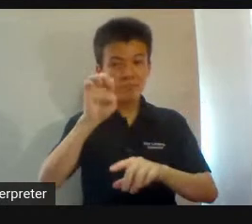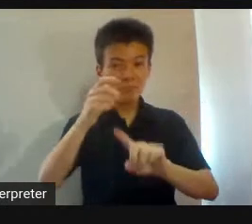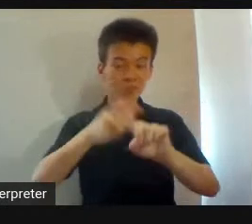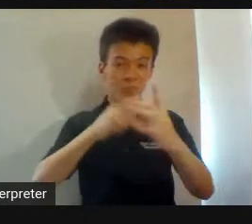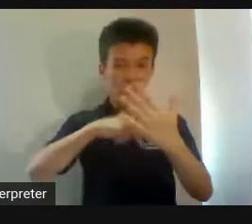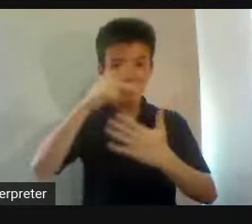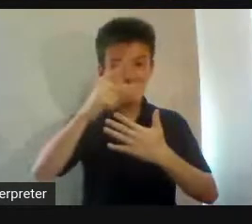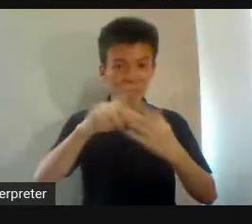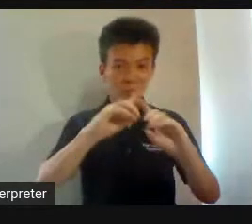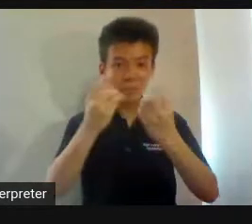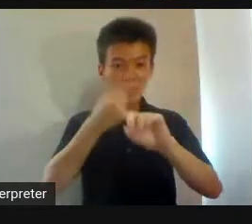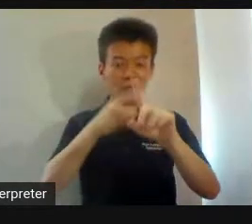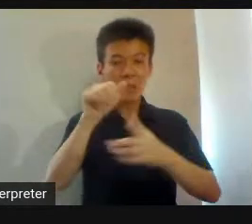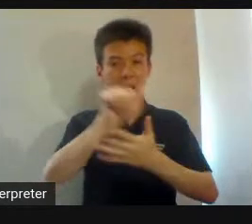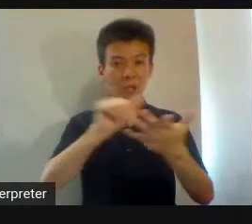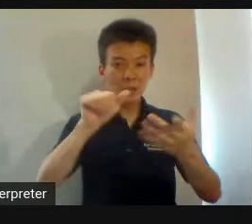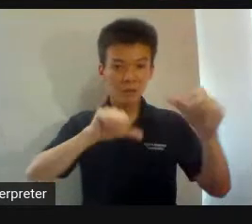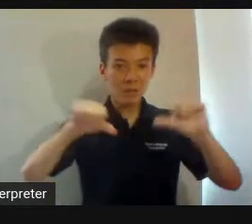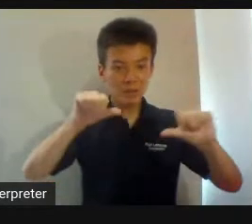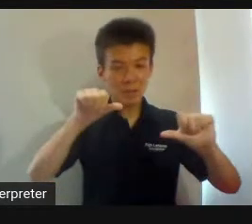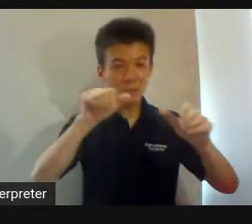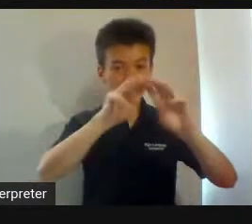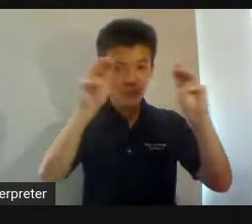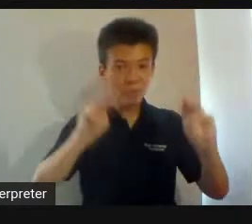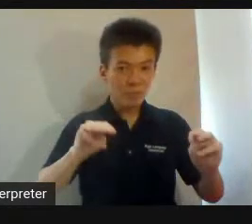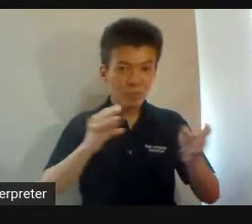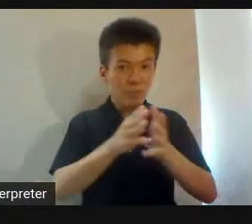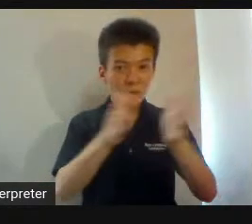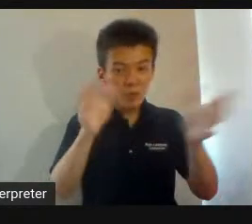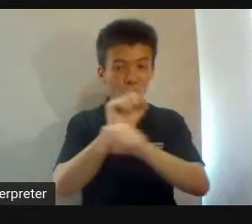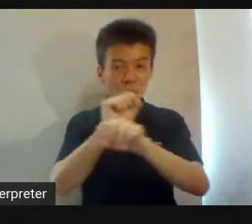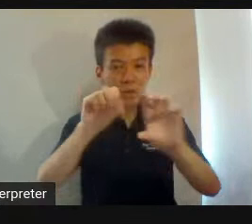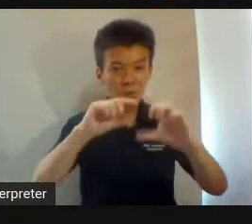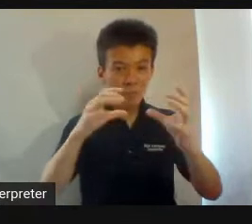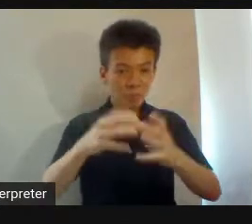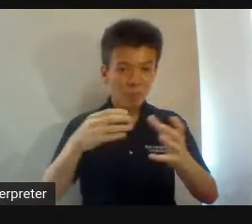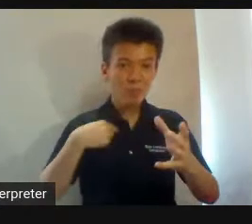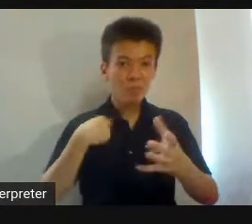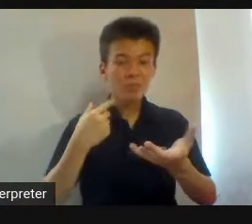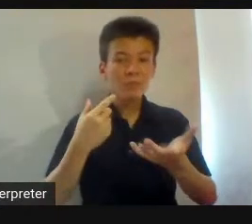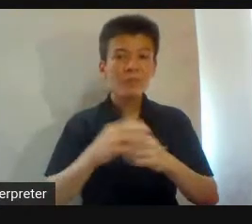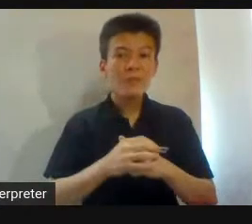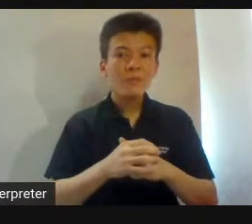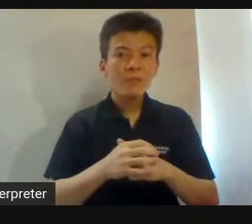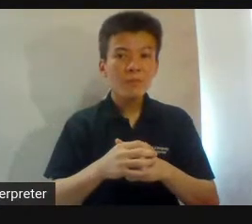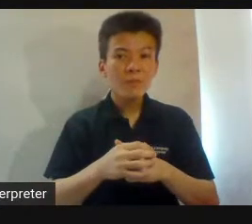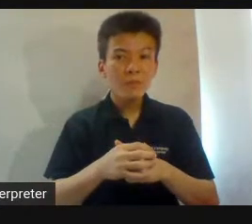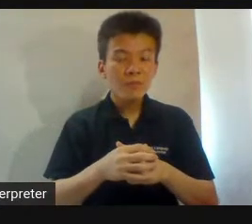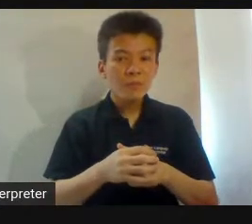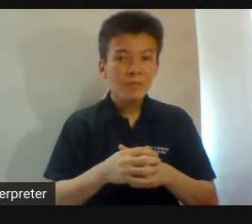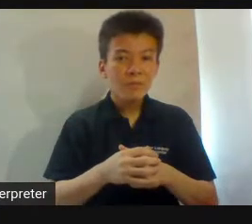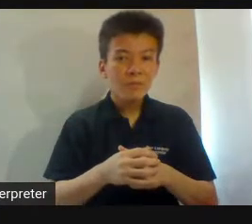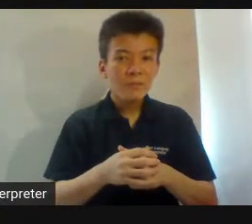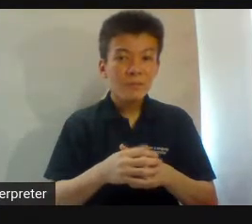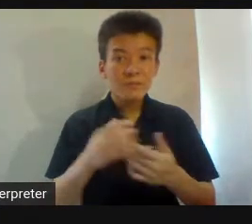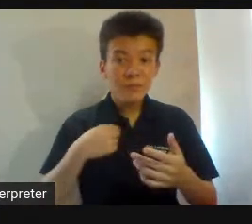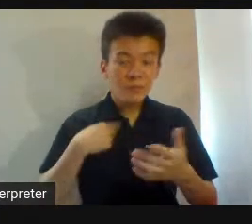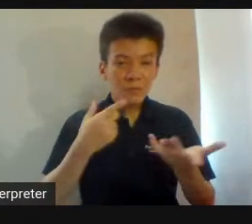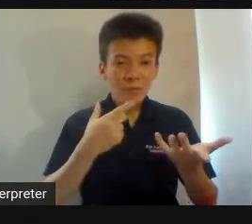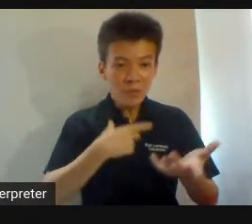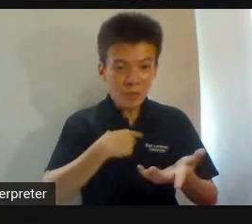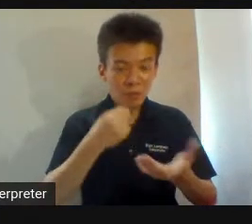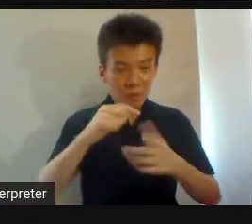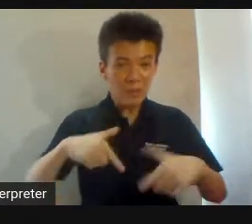ArtScience Museum and from the Diversity Awareness Working Group, or as we affectionately call it, DAWG. We're live